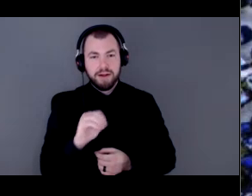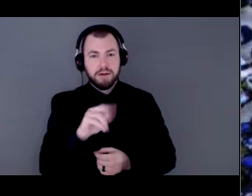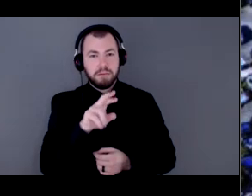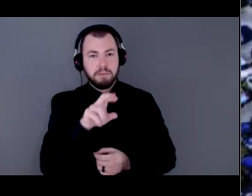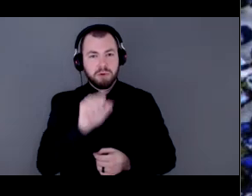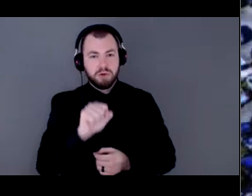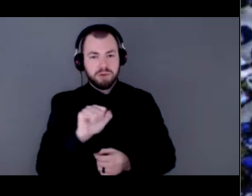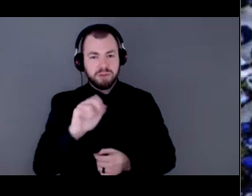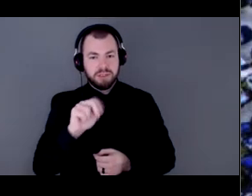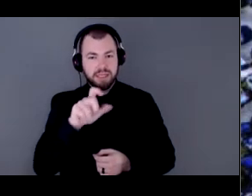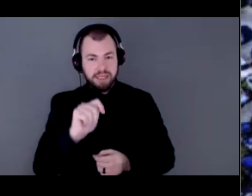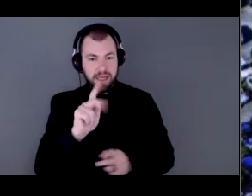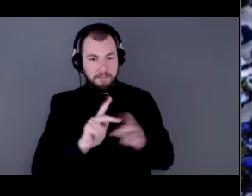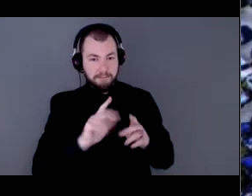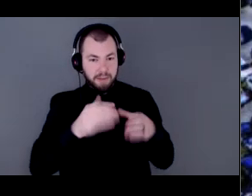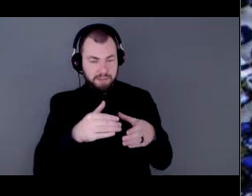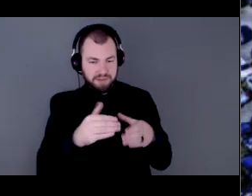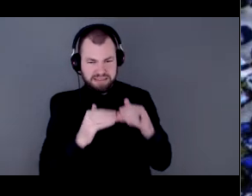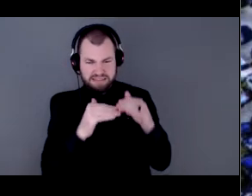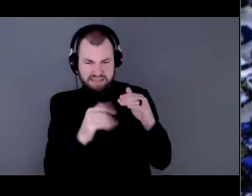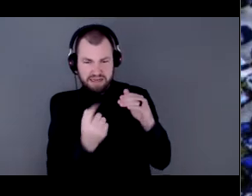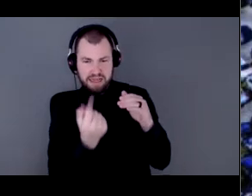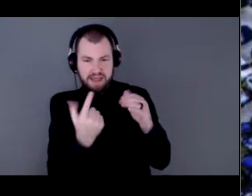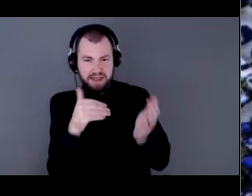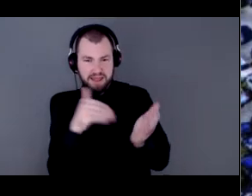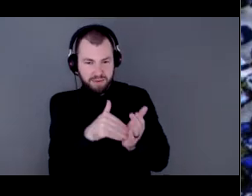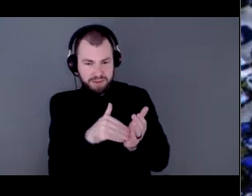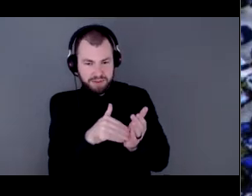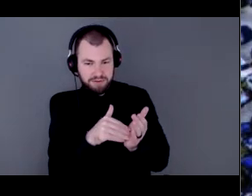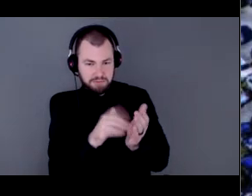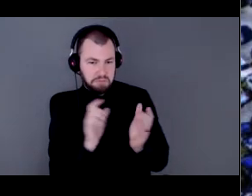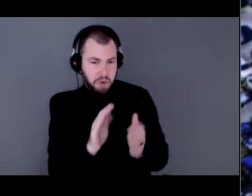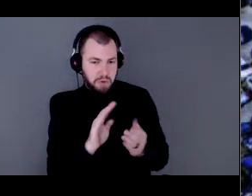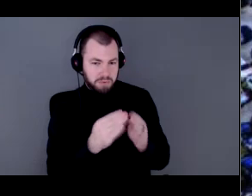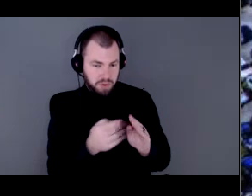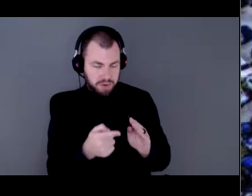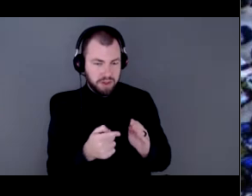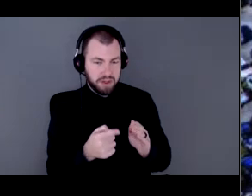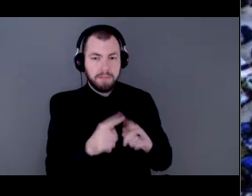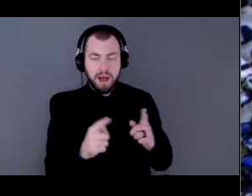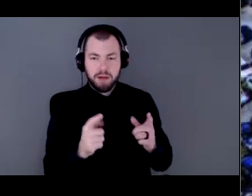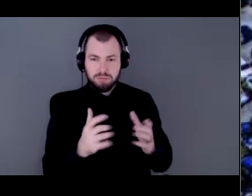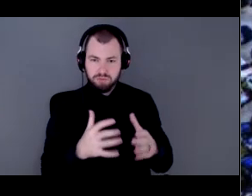is not quite 11,000, so this is a relatively small community, but it's been growing